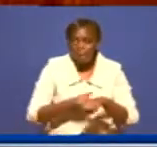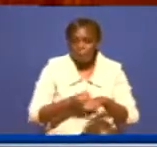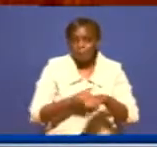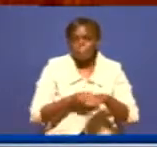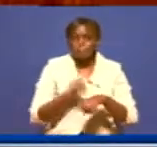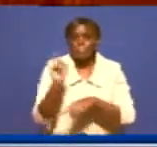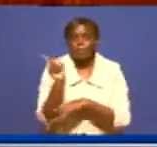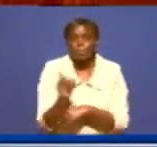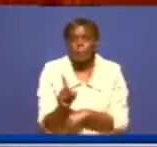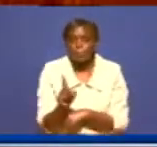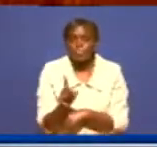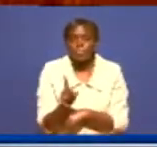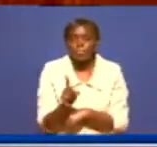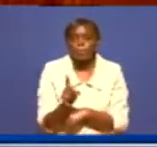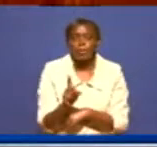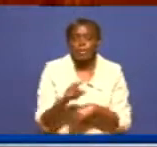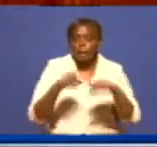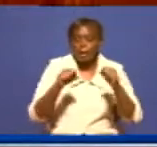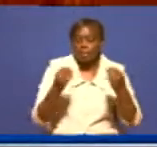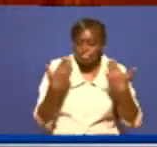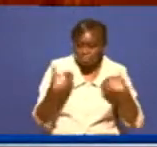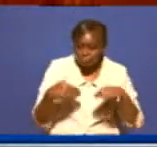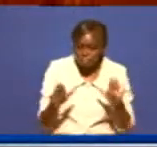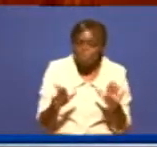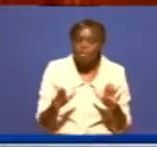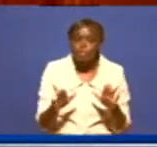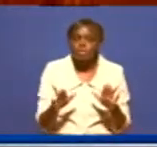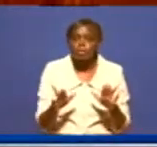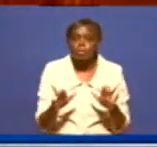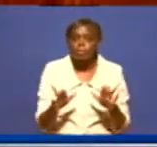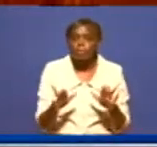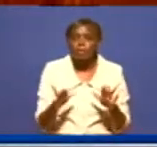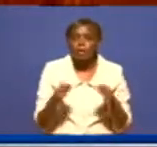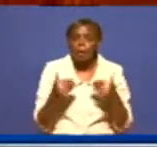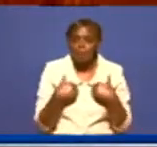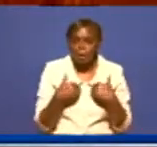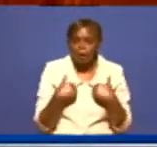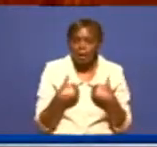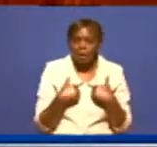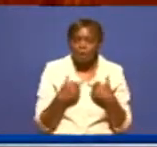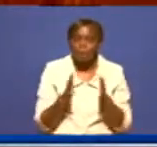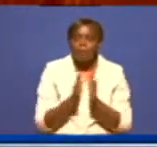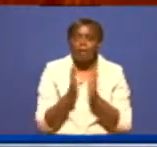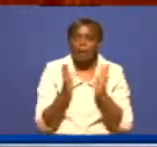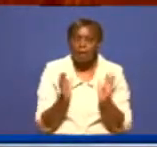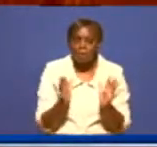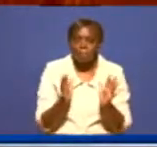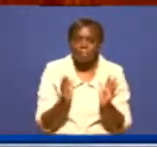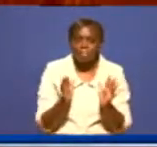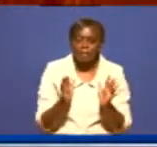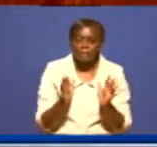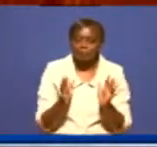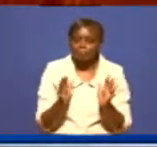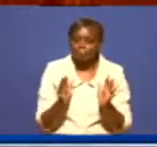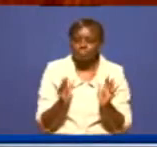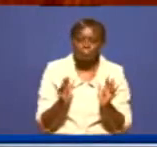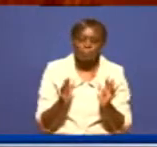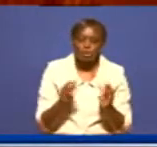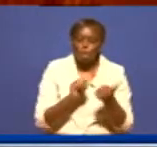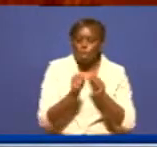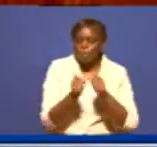when the tenancy agreement comes to an end, there'll be a big Mickey Mouse sort of like